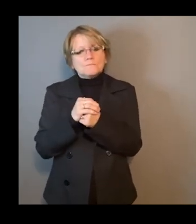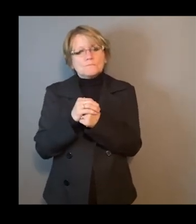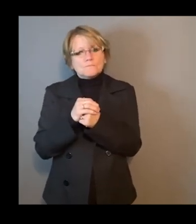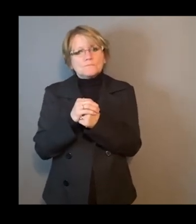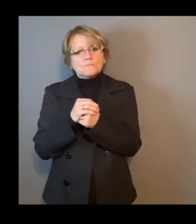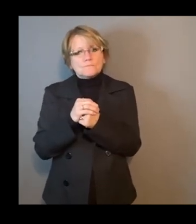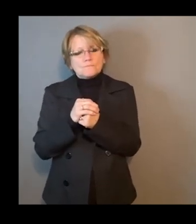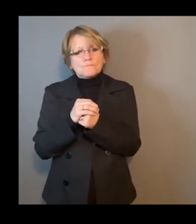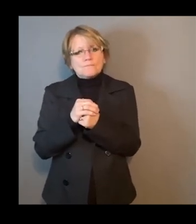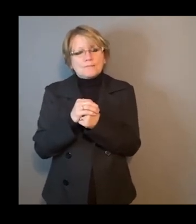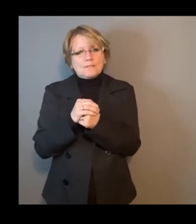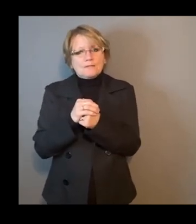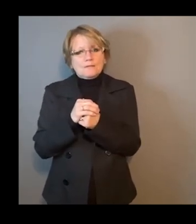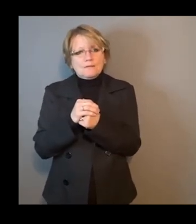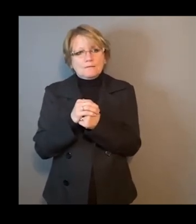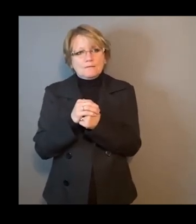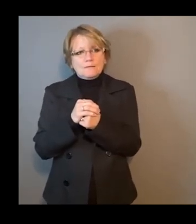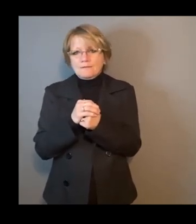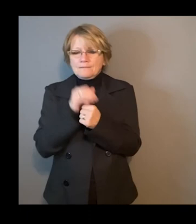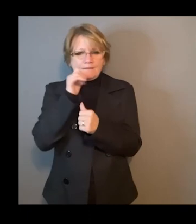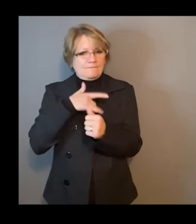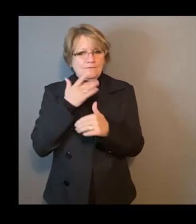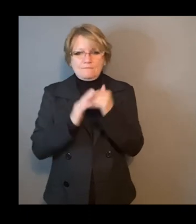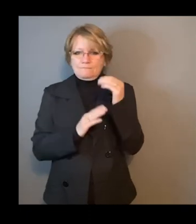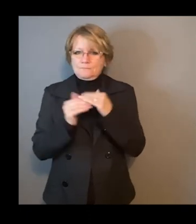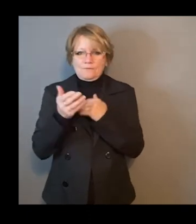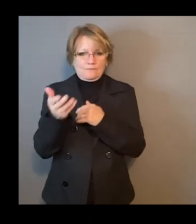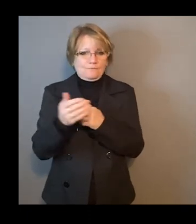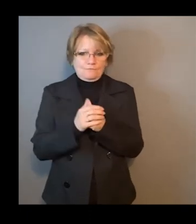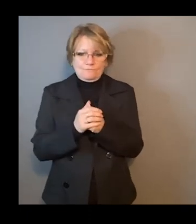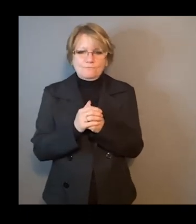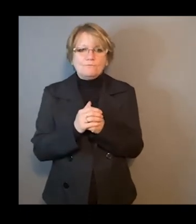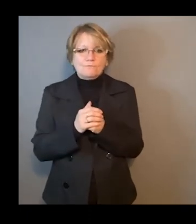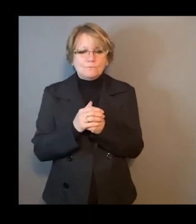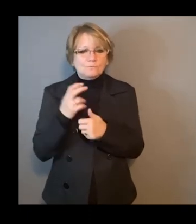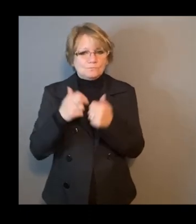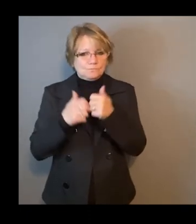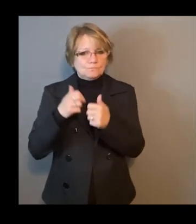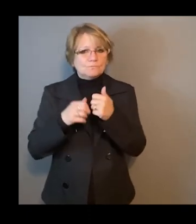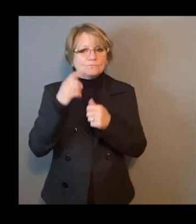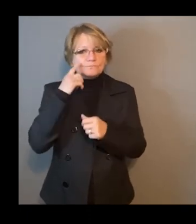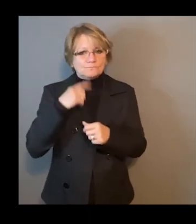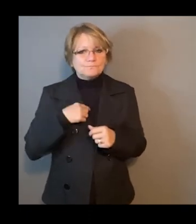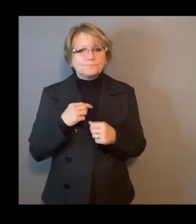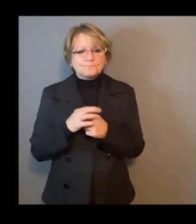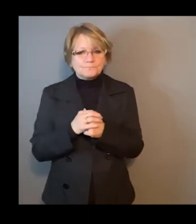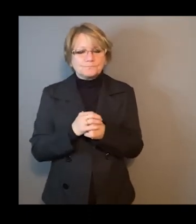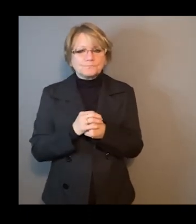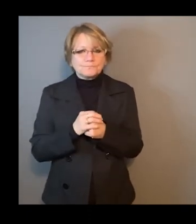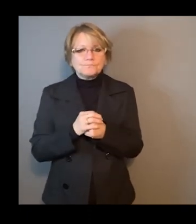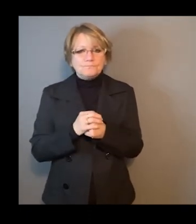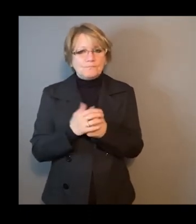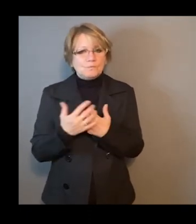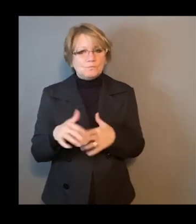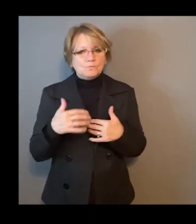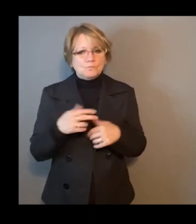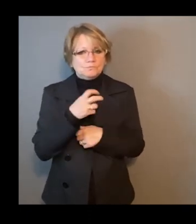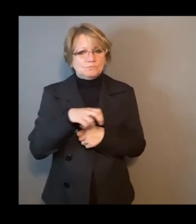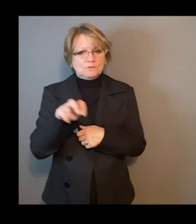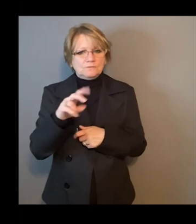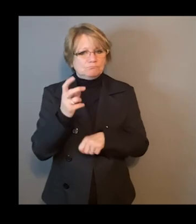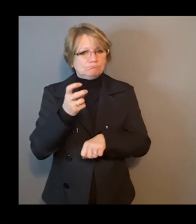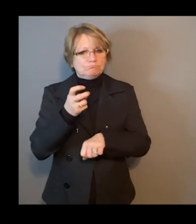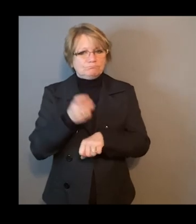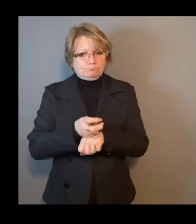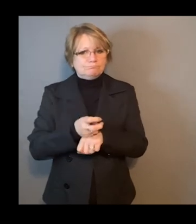know, the bilingual program, I didn't feel comfortable in college. So that was very difficult for me. And I think that transition from senior